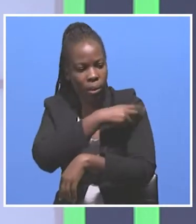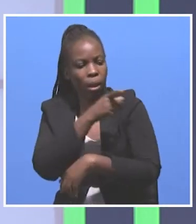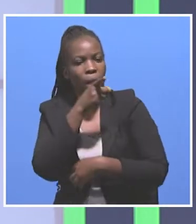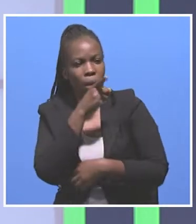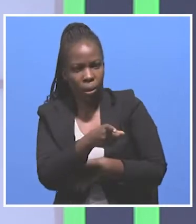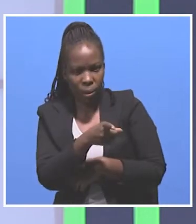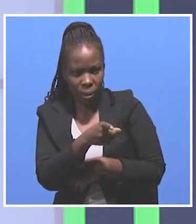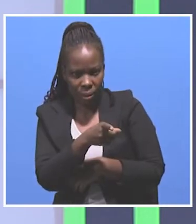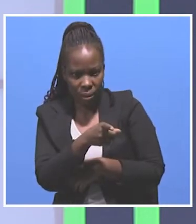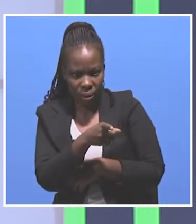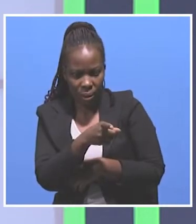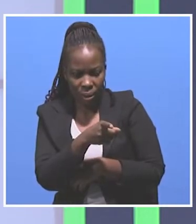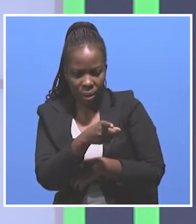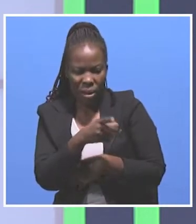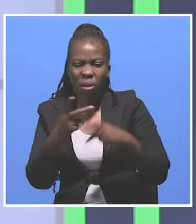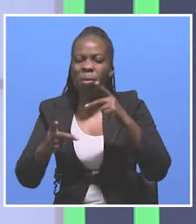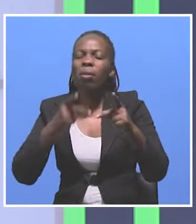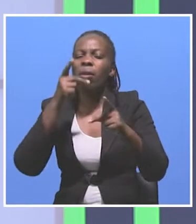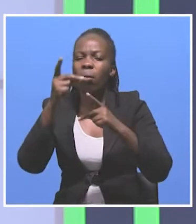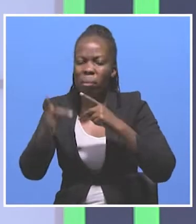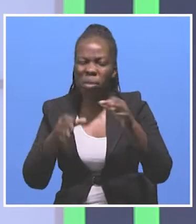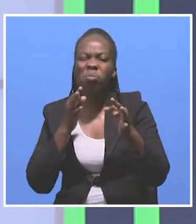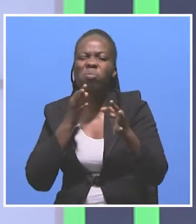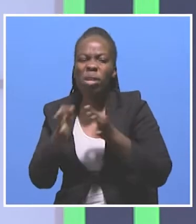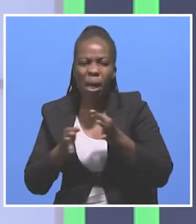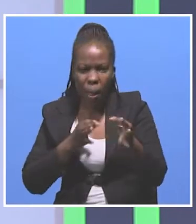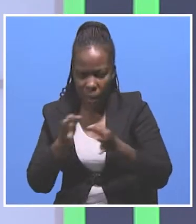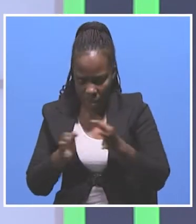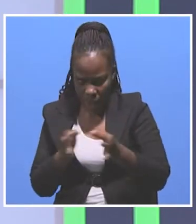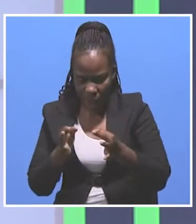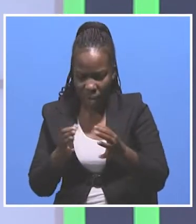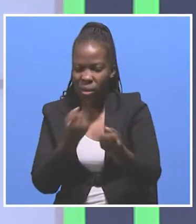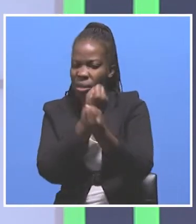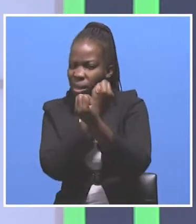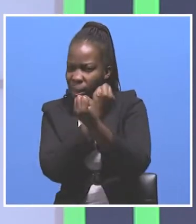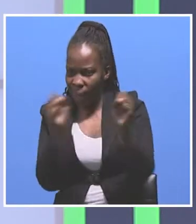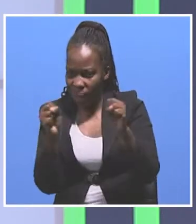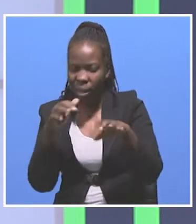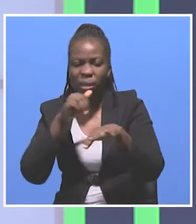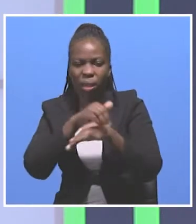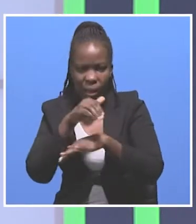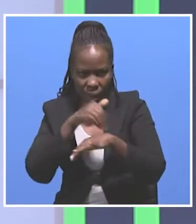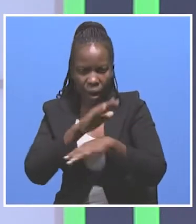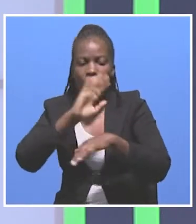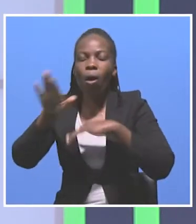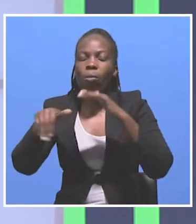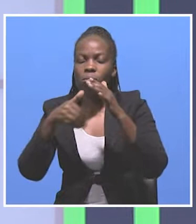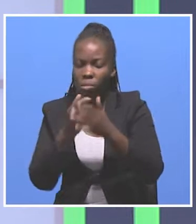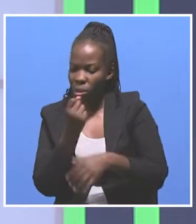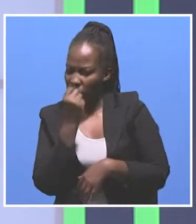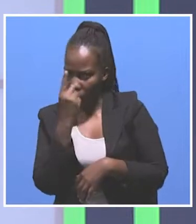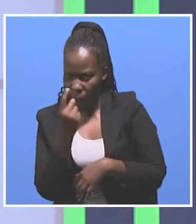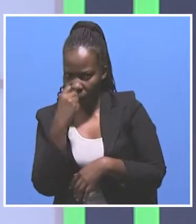through the whole process of comprehensive abortal care and counseling, so that they